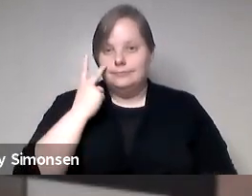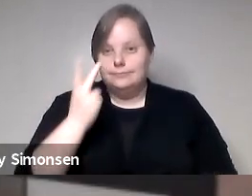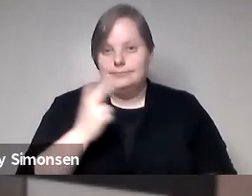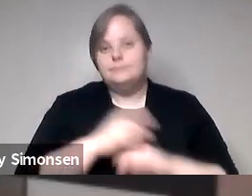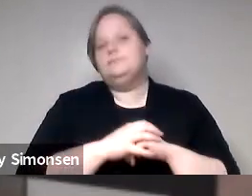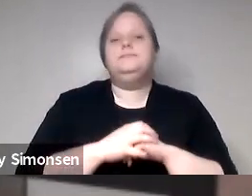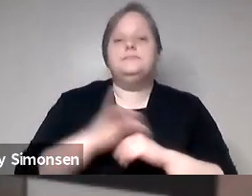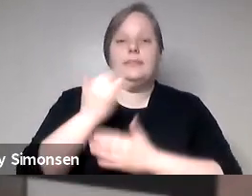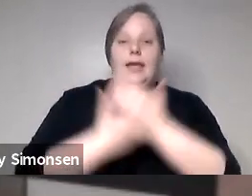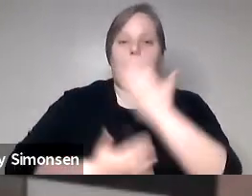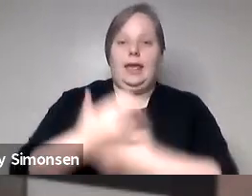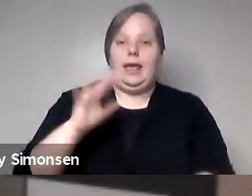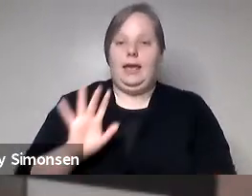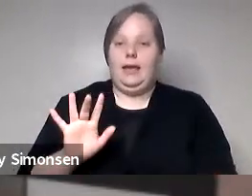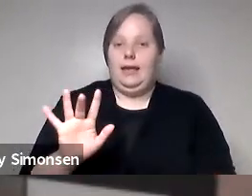that hand,